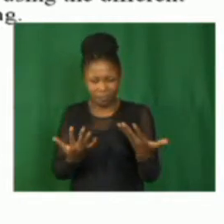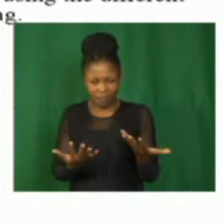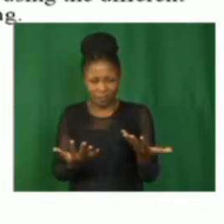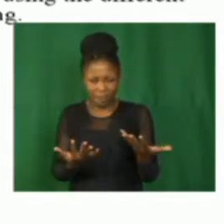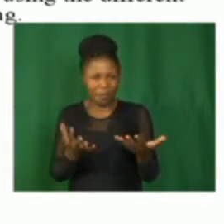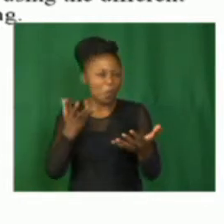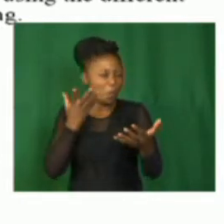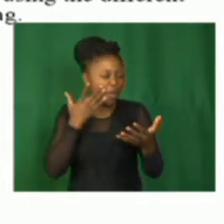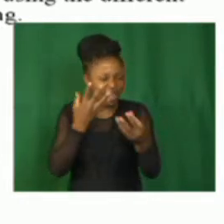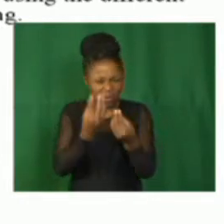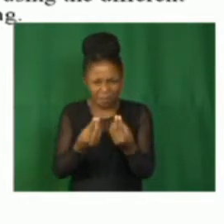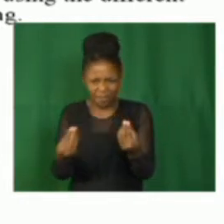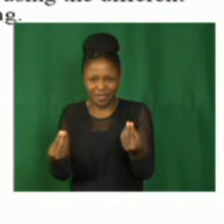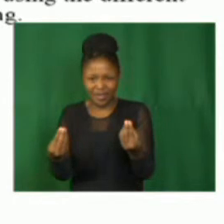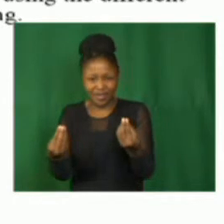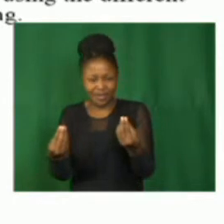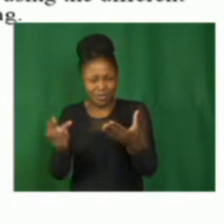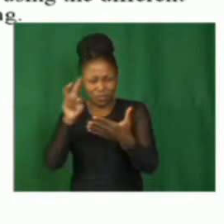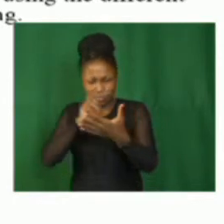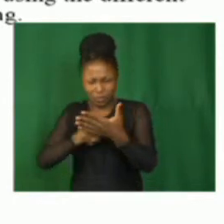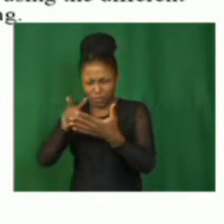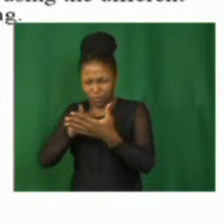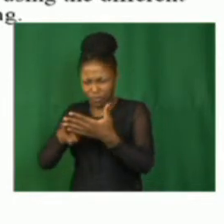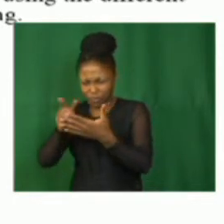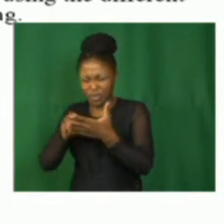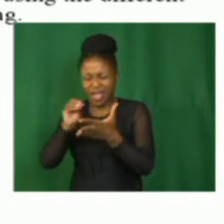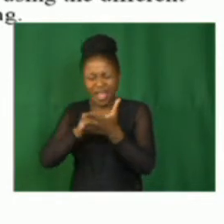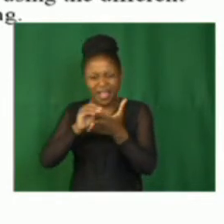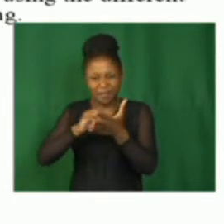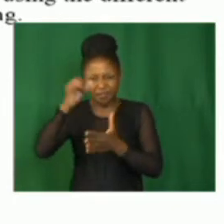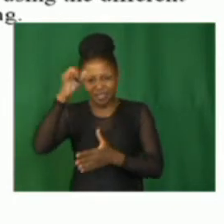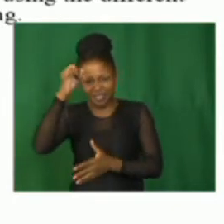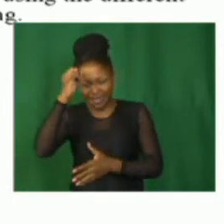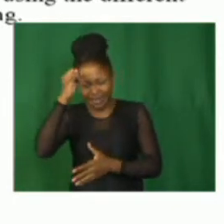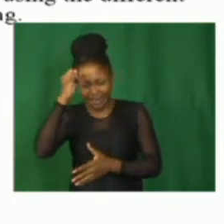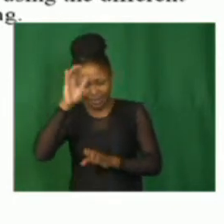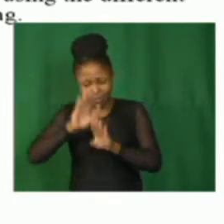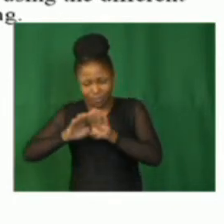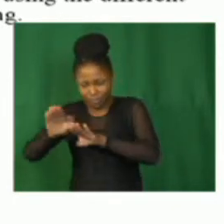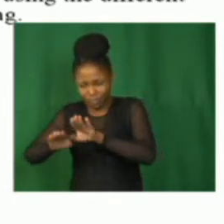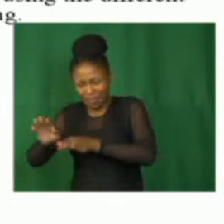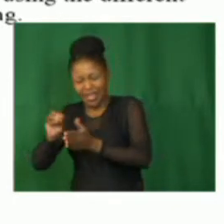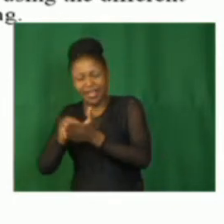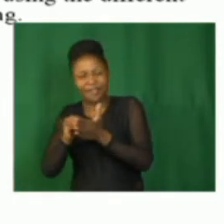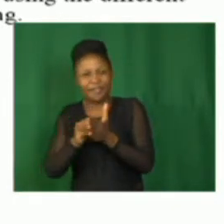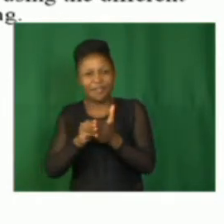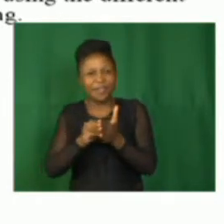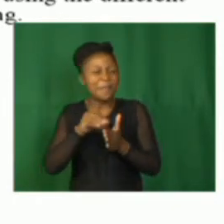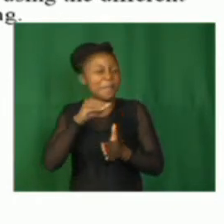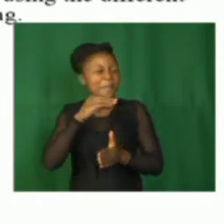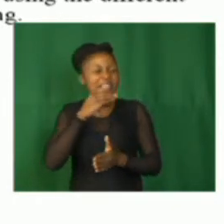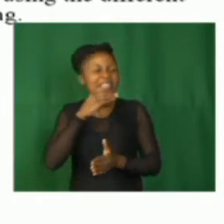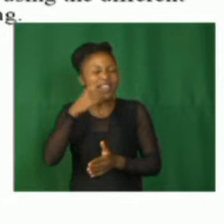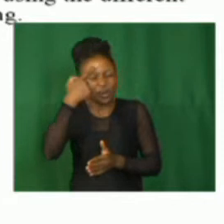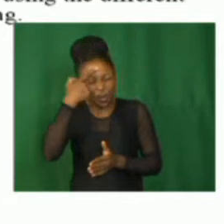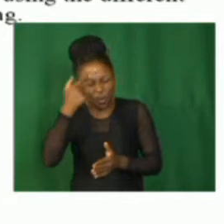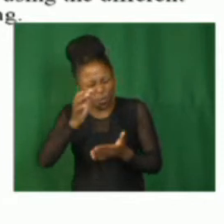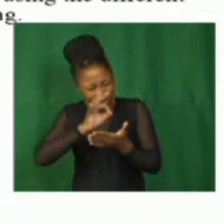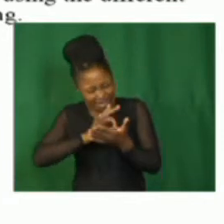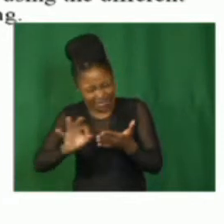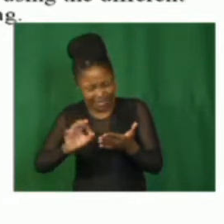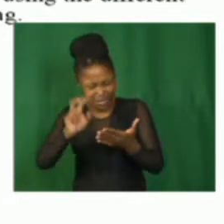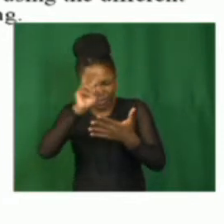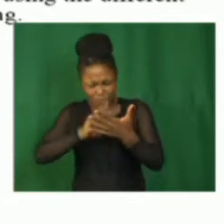when they are reading. So we are saying skilled readers, they know what they are reading and they can